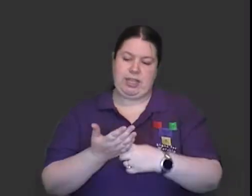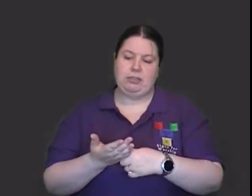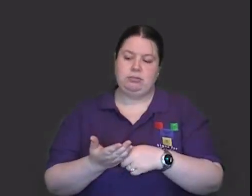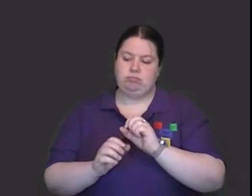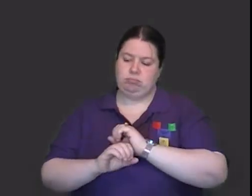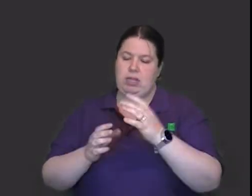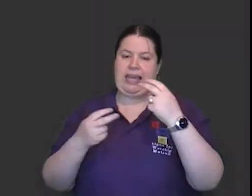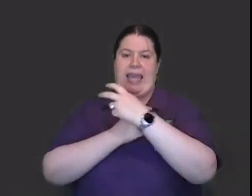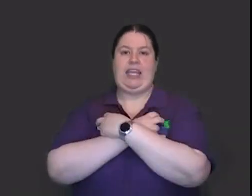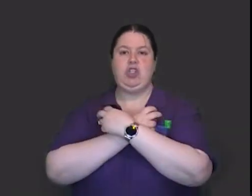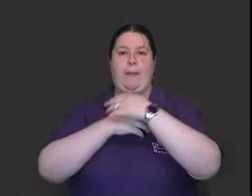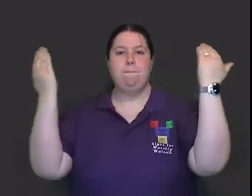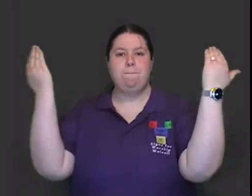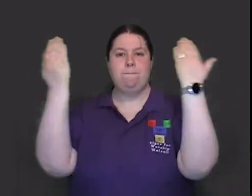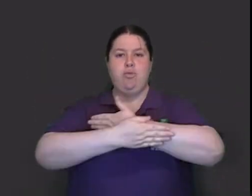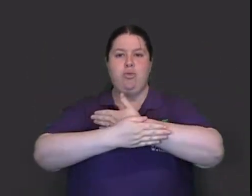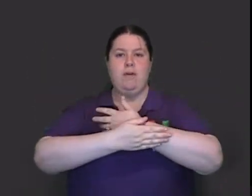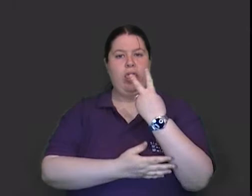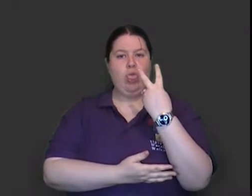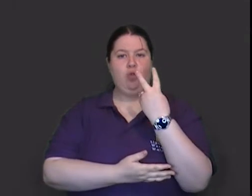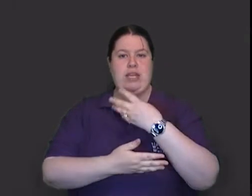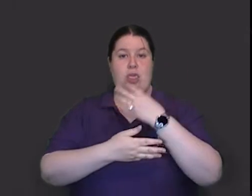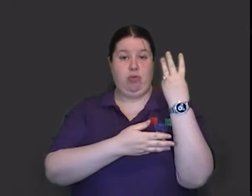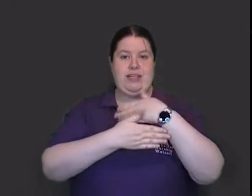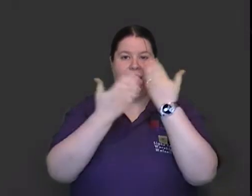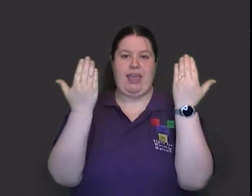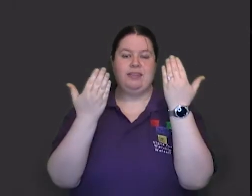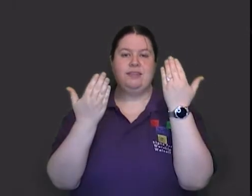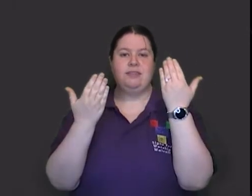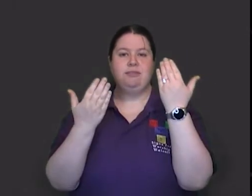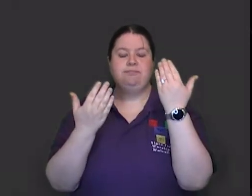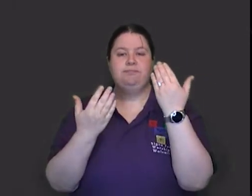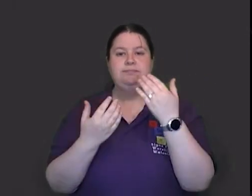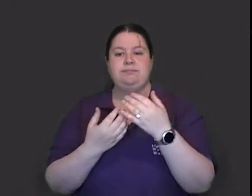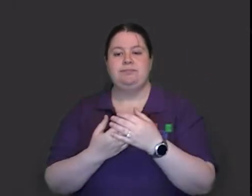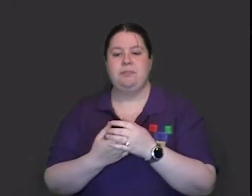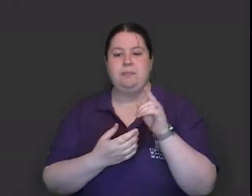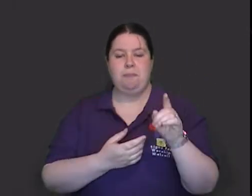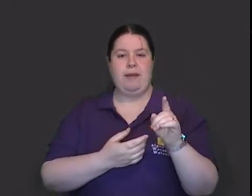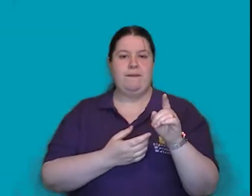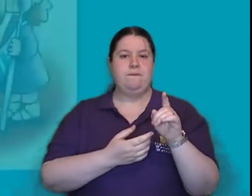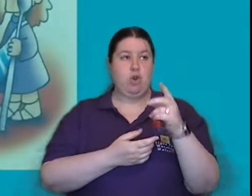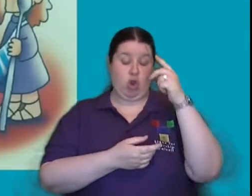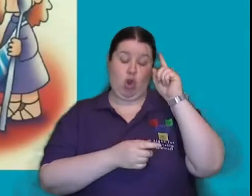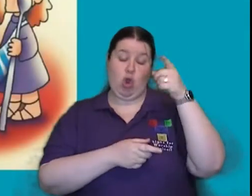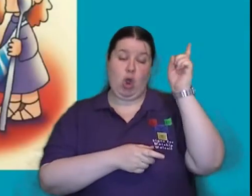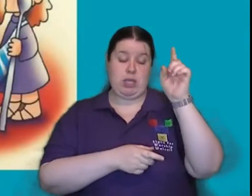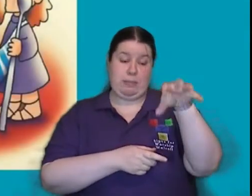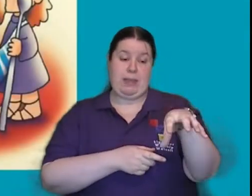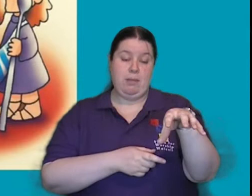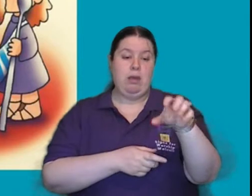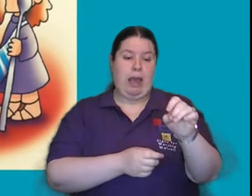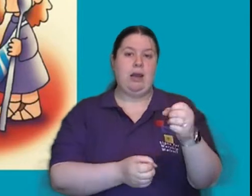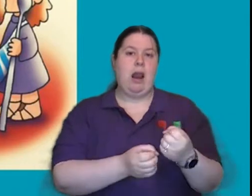darkness. Nobody could see anything for 3 days, but God gave light to the Israelites where they lived. For